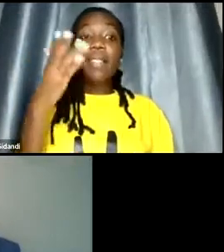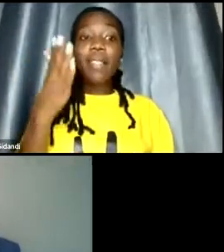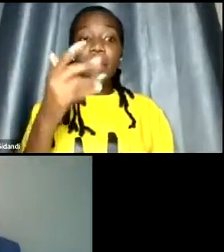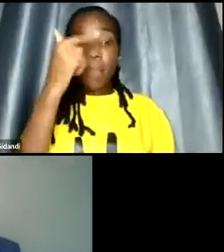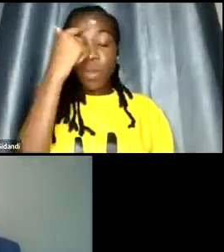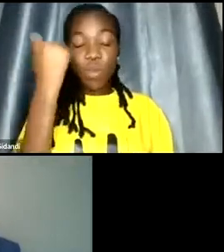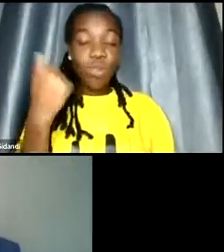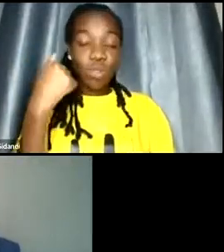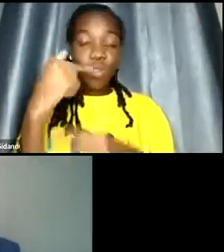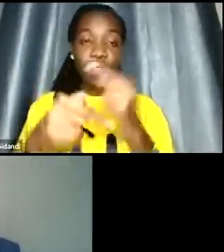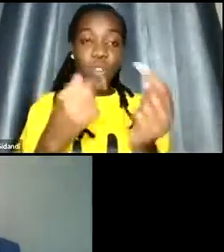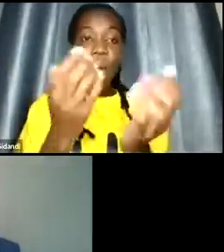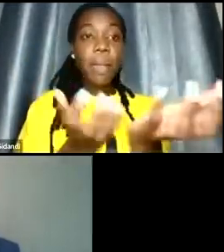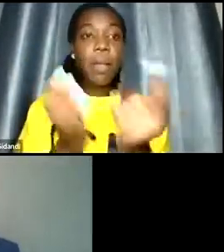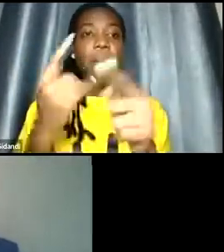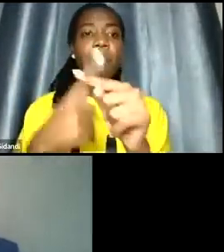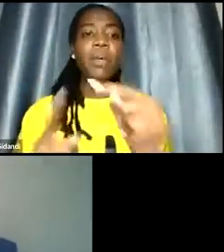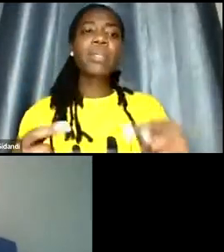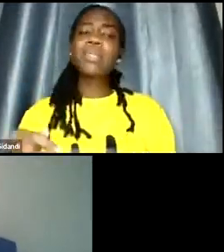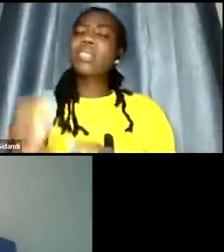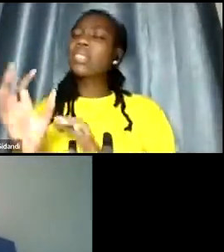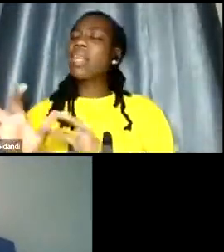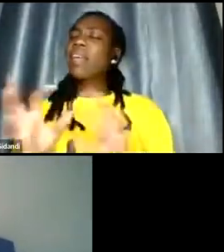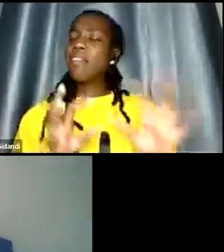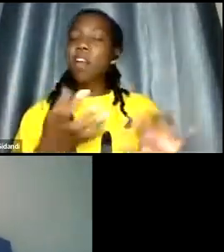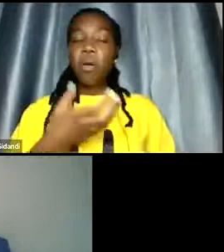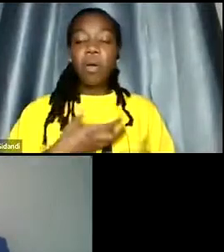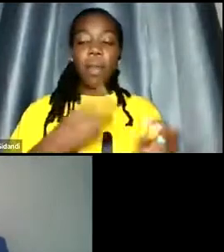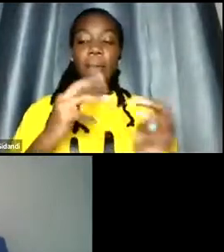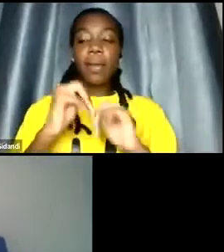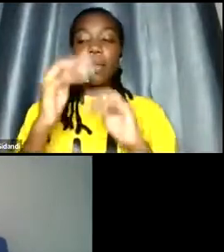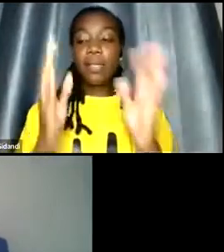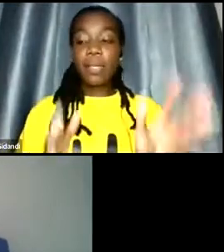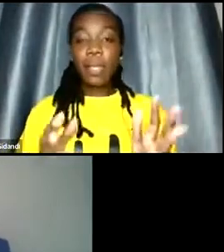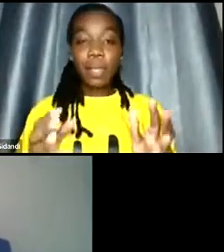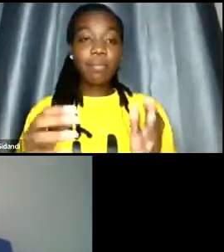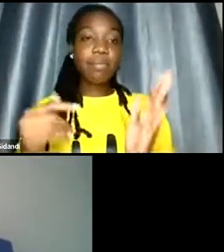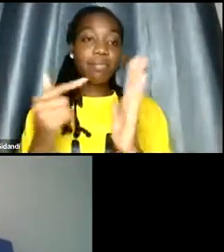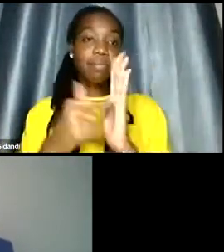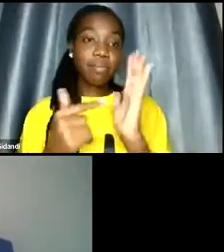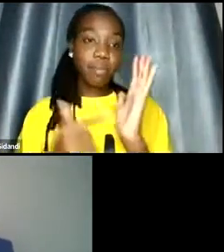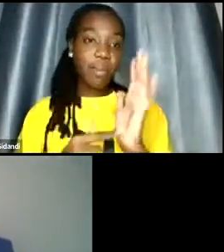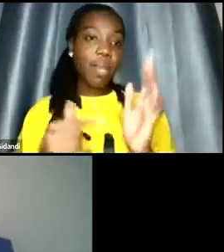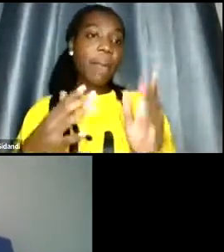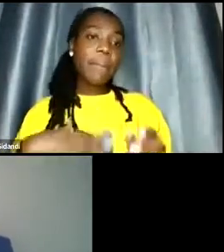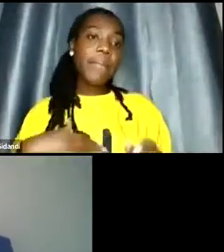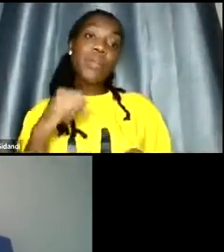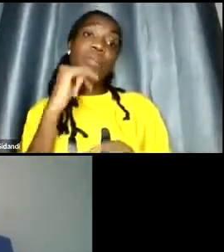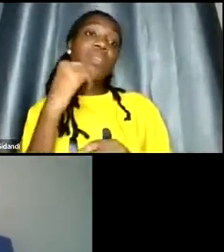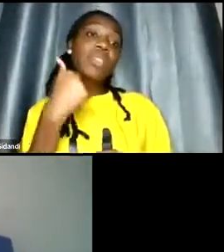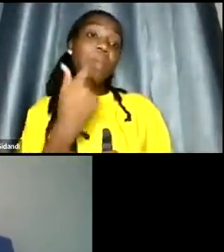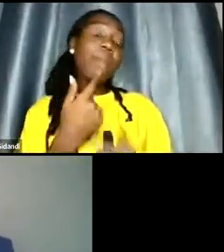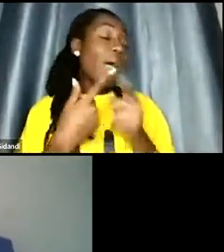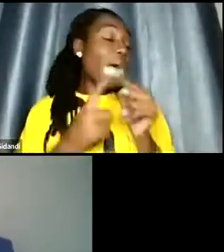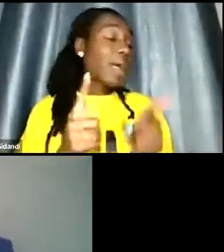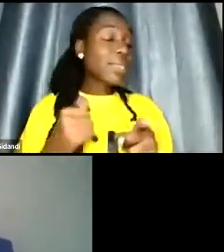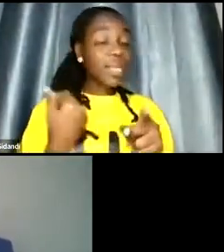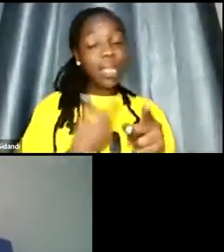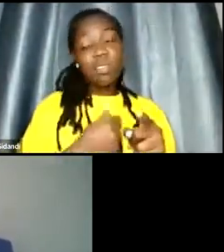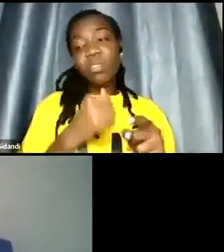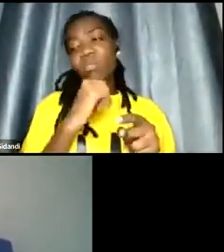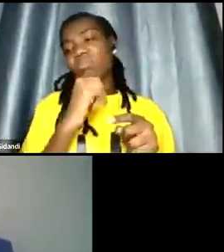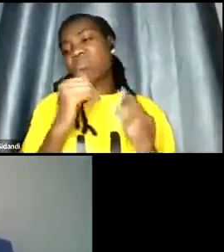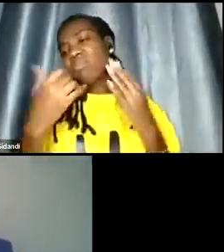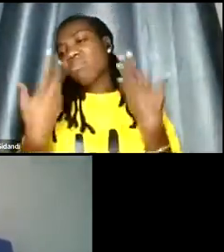they're probably suffering from owner manager syndrome. I'm not saying I'm not one of them, but we are not too sure how to let go. And I know